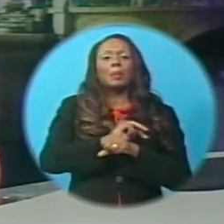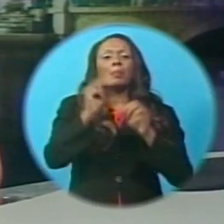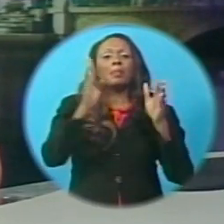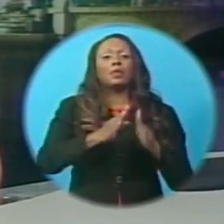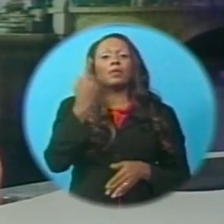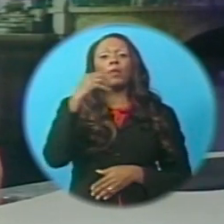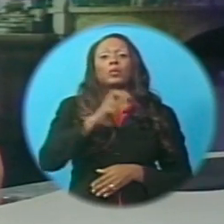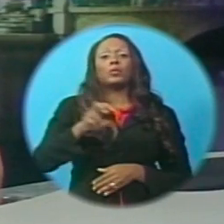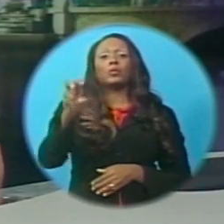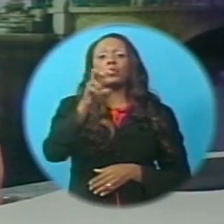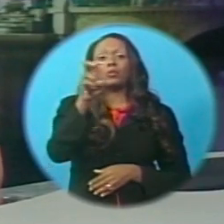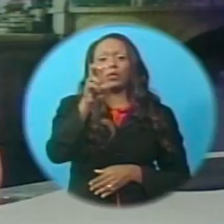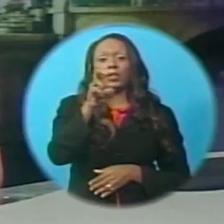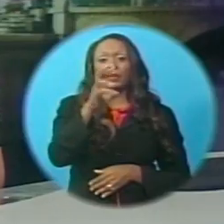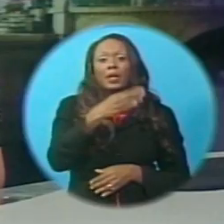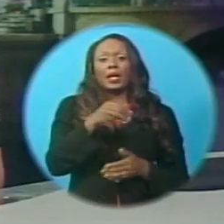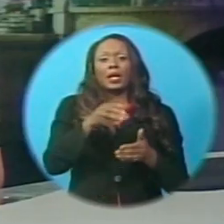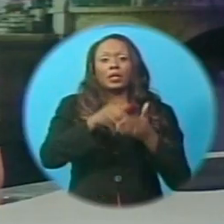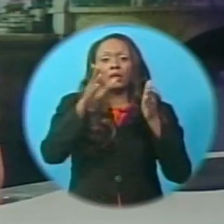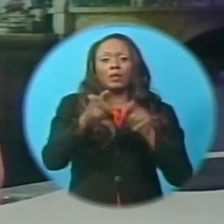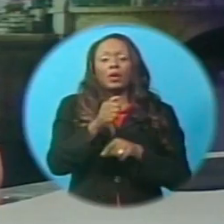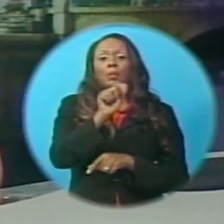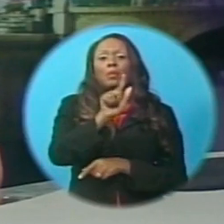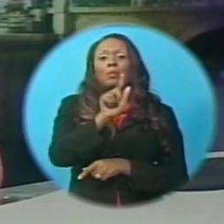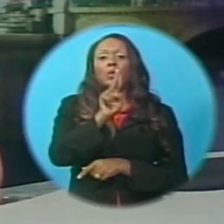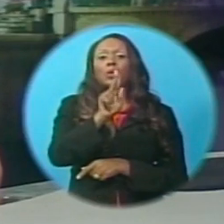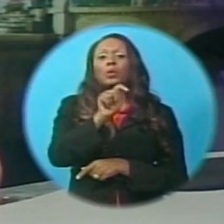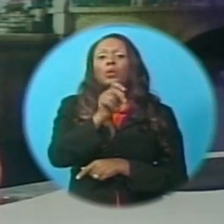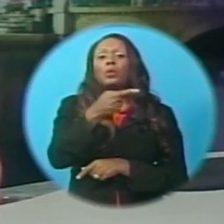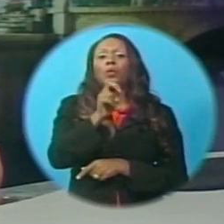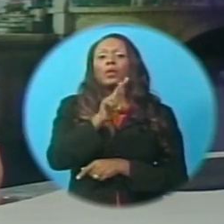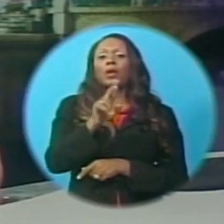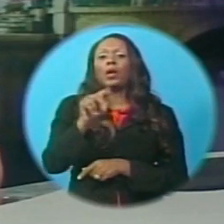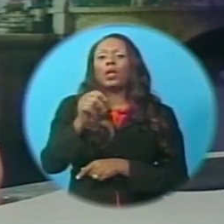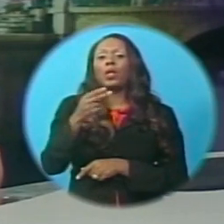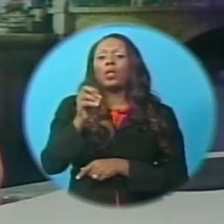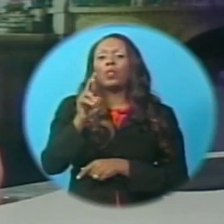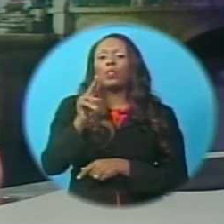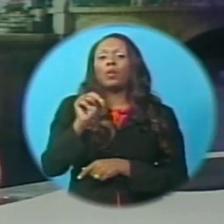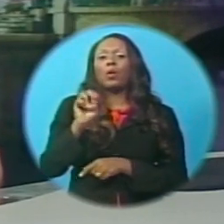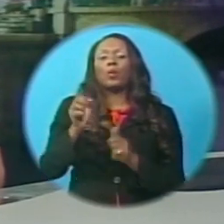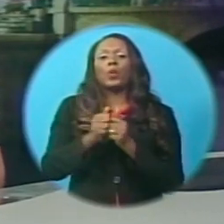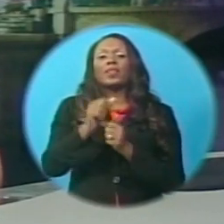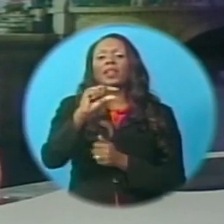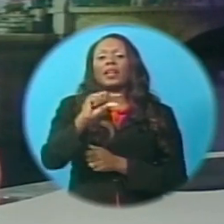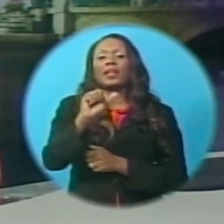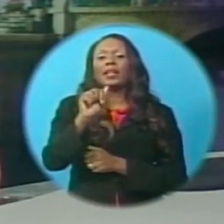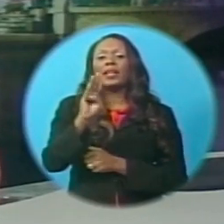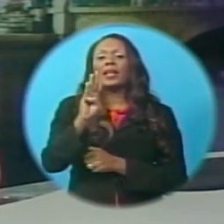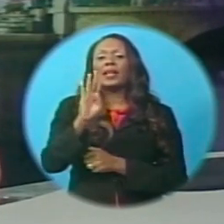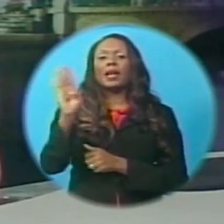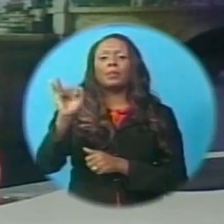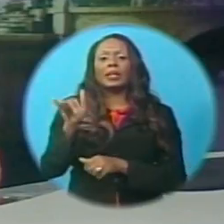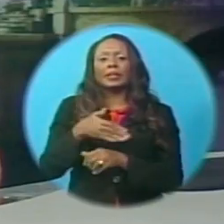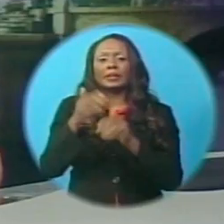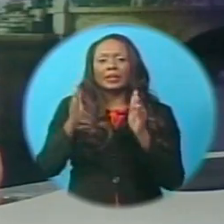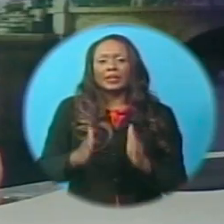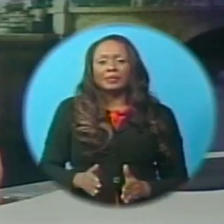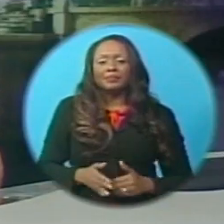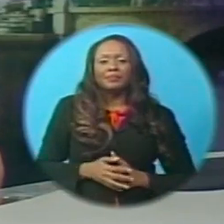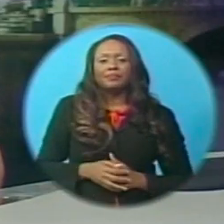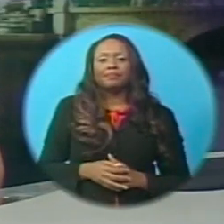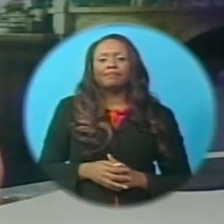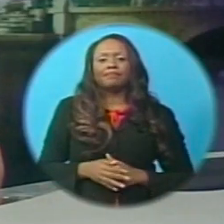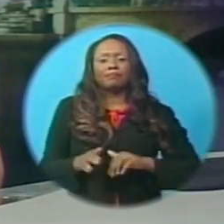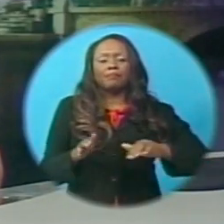Seeley, students of the Luther Thorne Primary School performed a number of selections accompanied by Maestro Anthony Gabby Carter. Well,